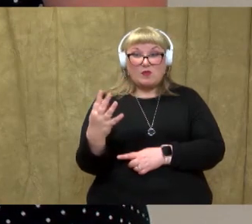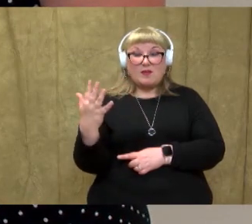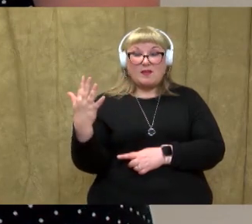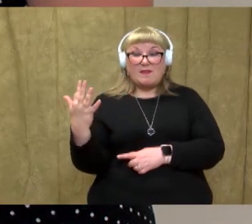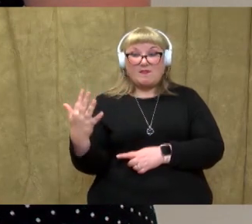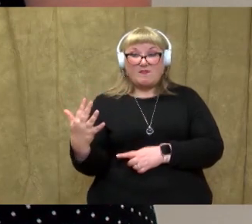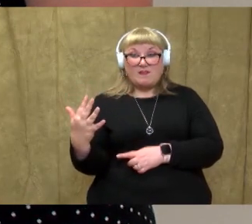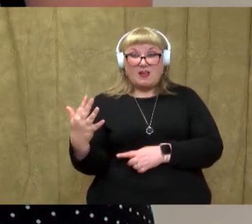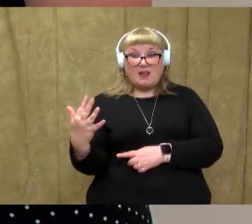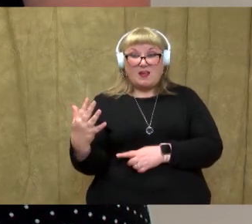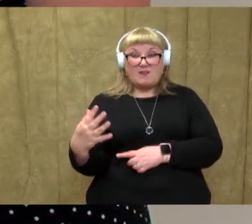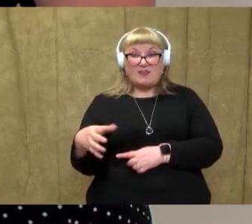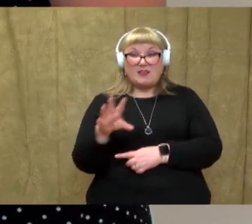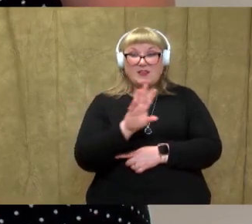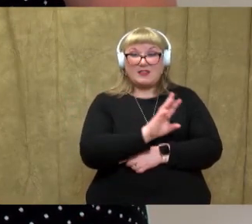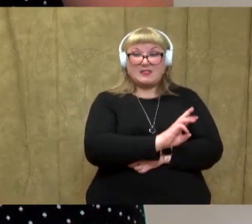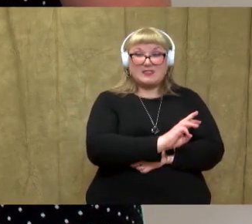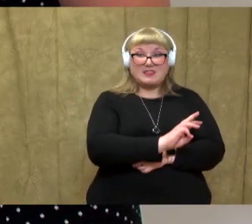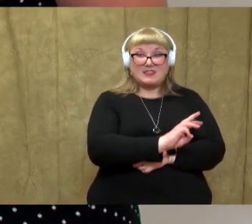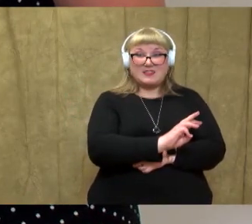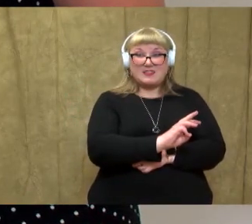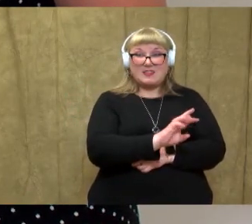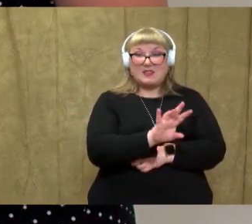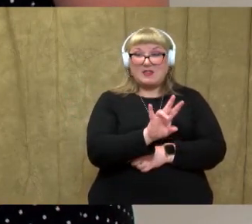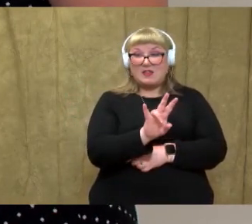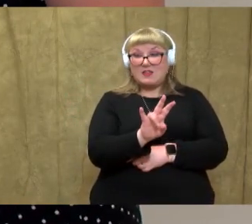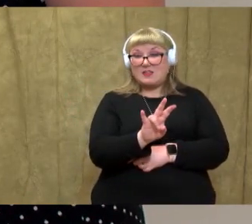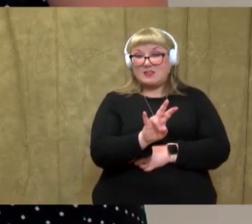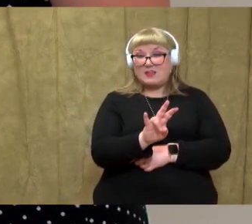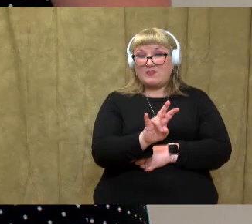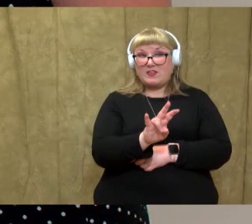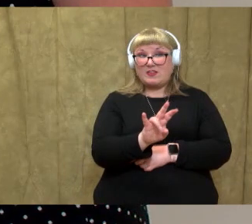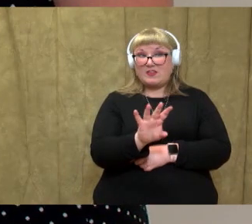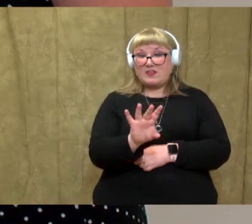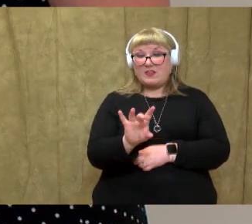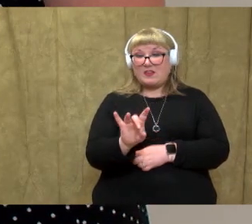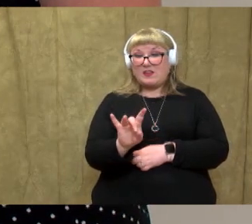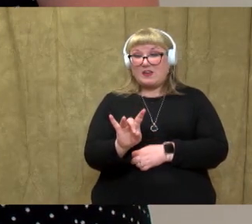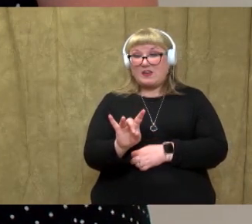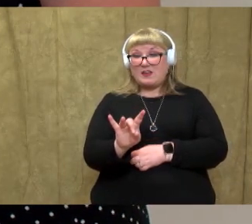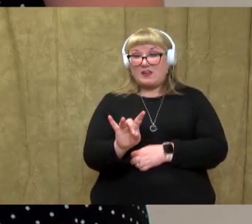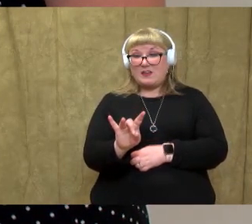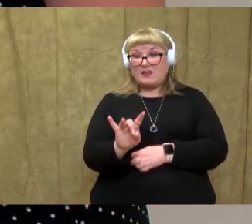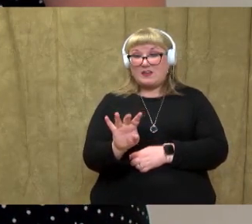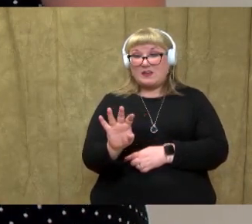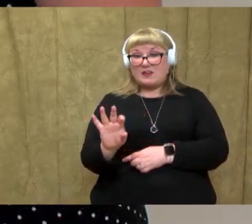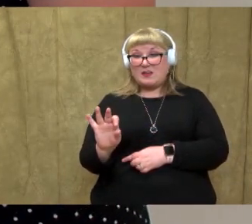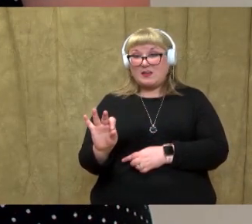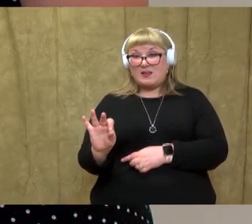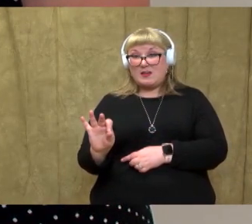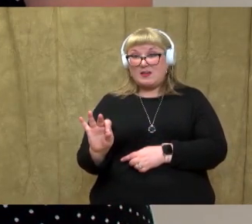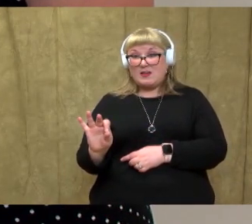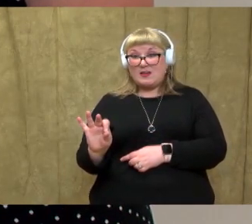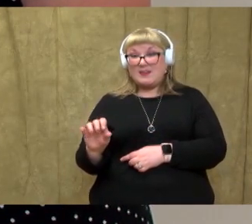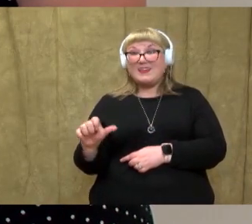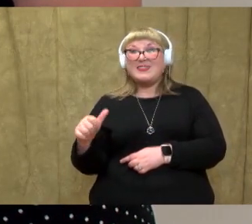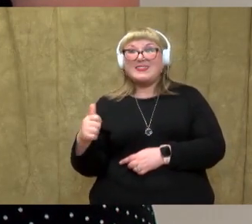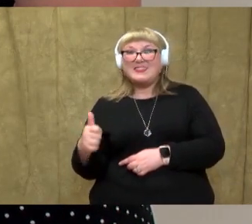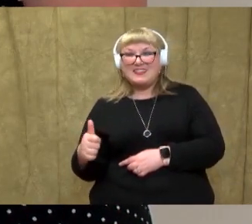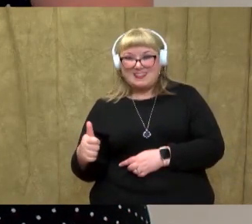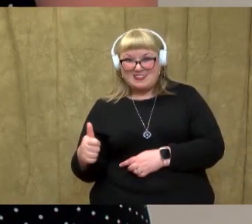4, 5, 6, 7, 8,